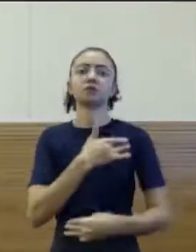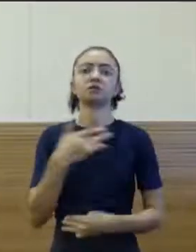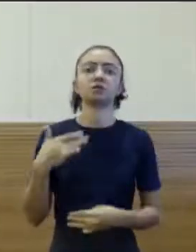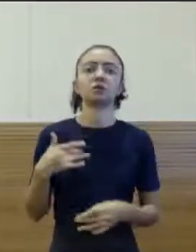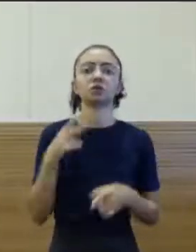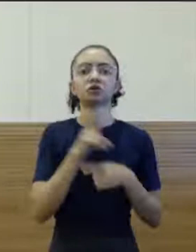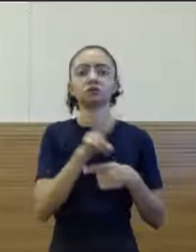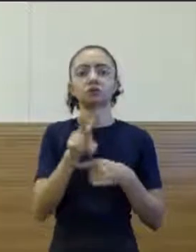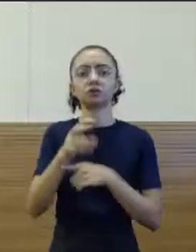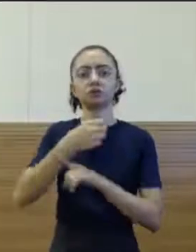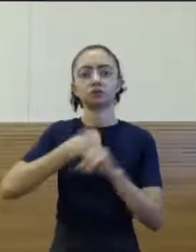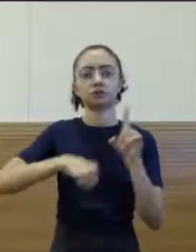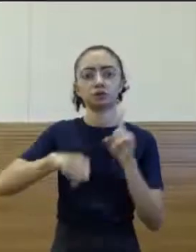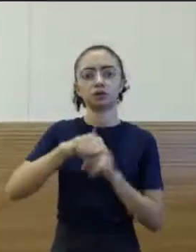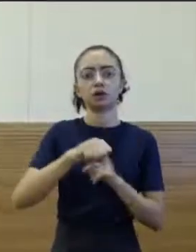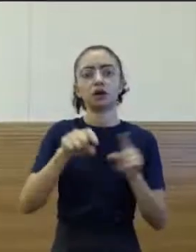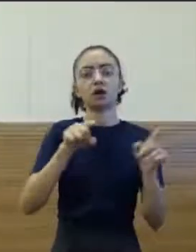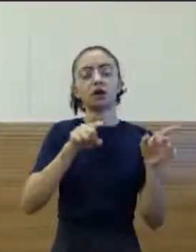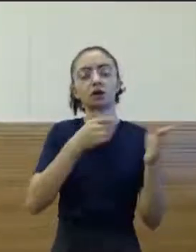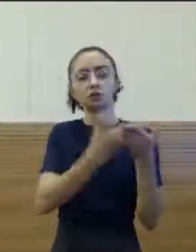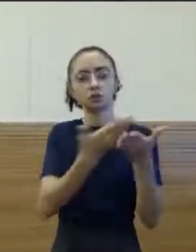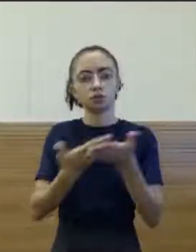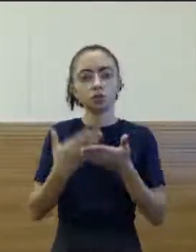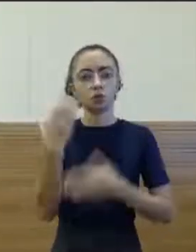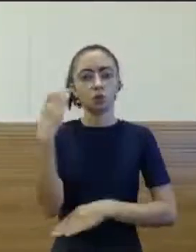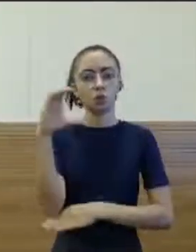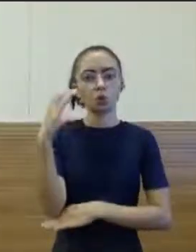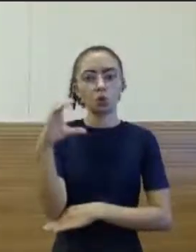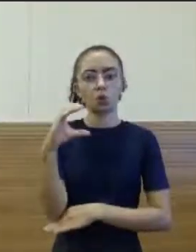Health in the Colombia Institute of Family Planning,